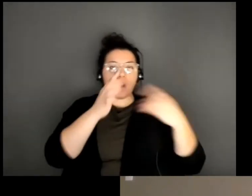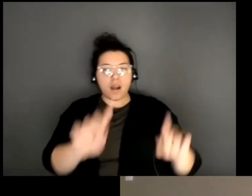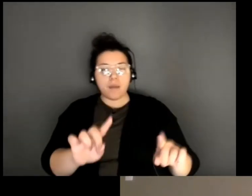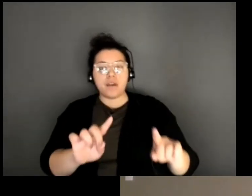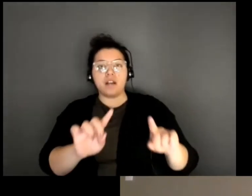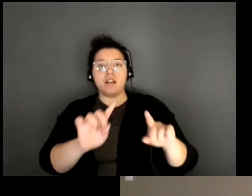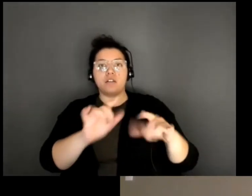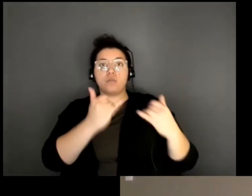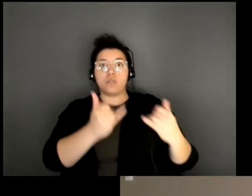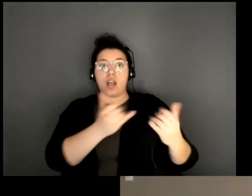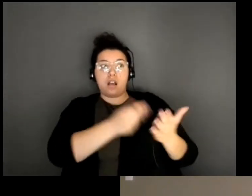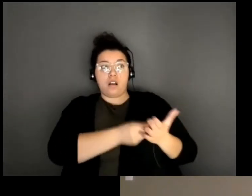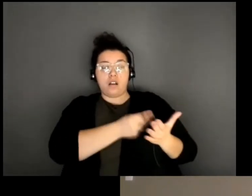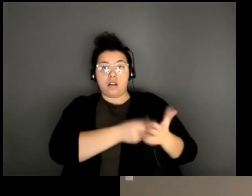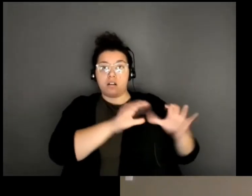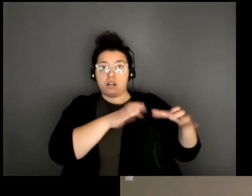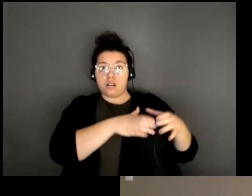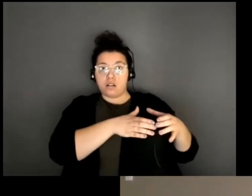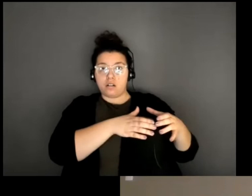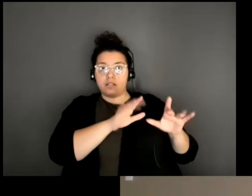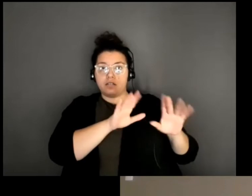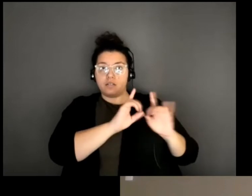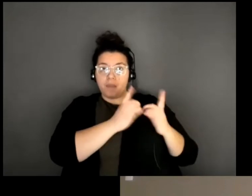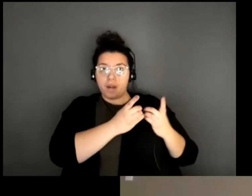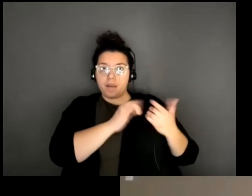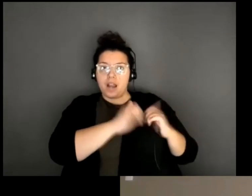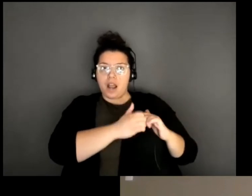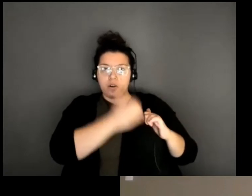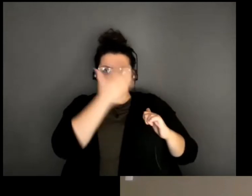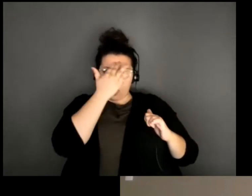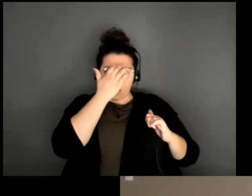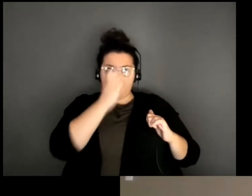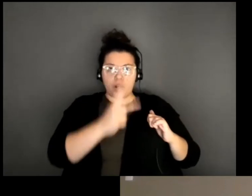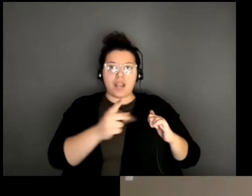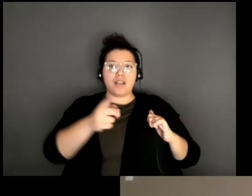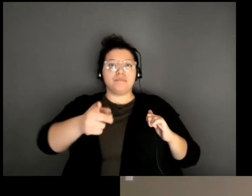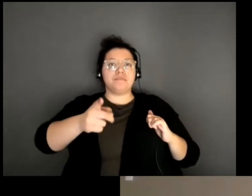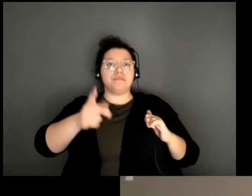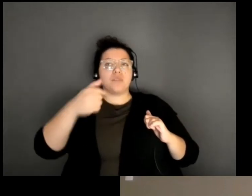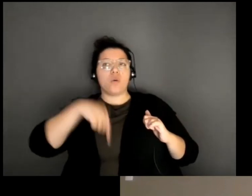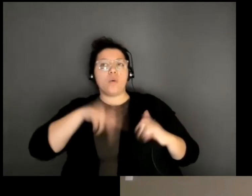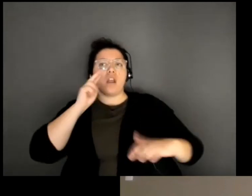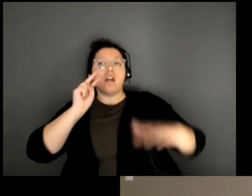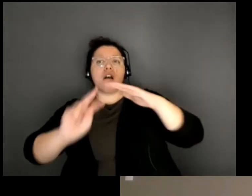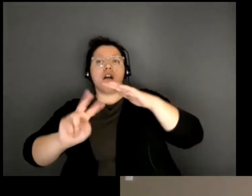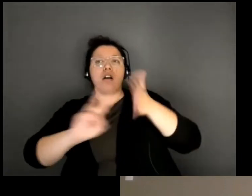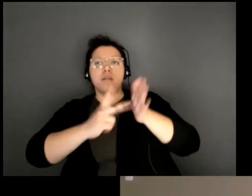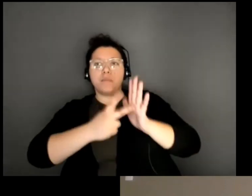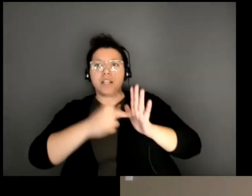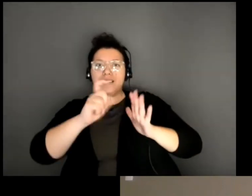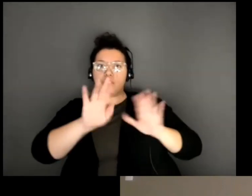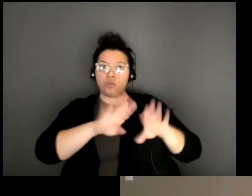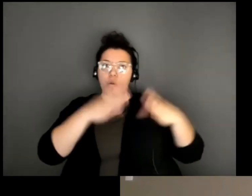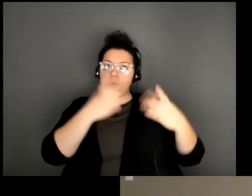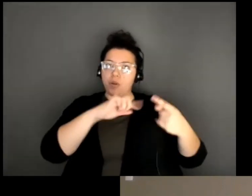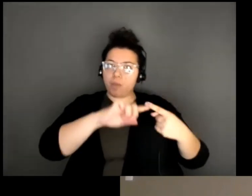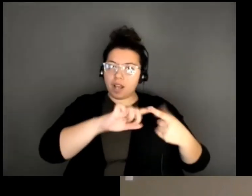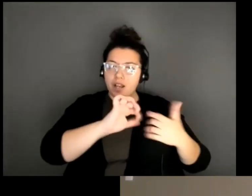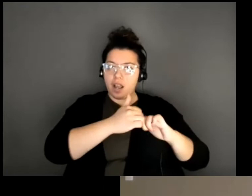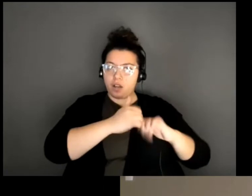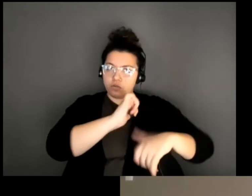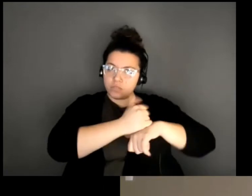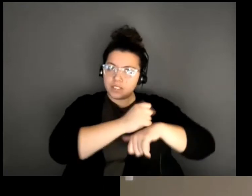how do we backtrack that to know when we should open the doors, when do we need to bring back the staff, when do we need to start prepping the building.